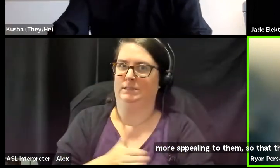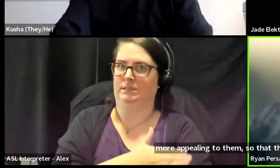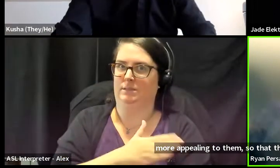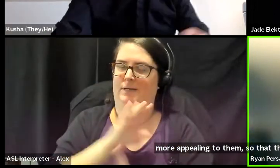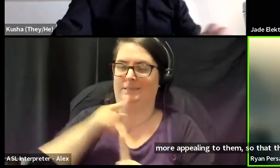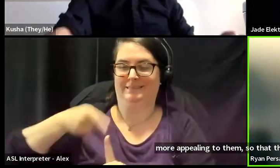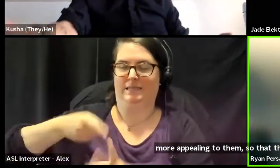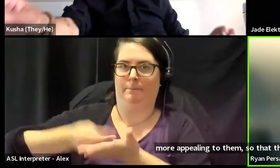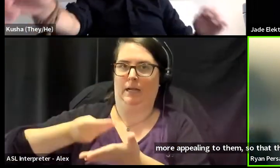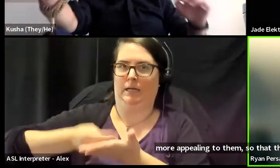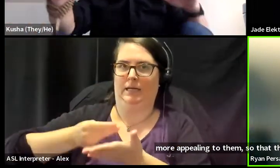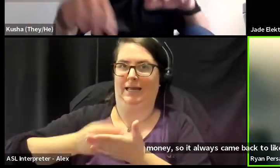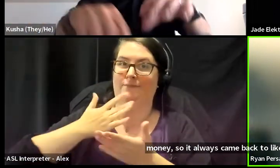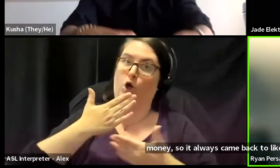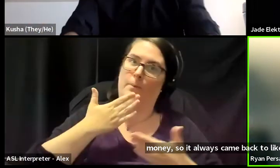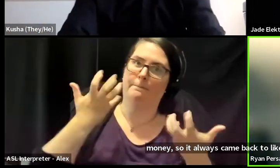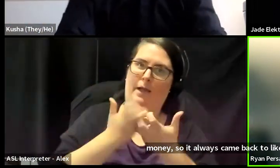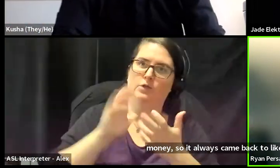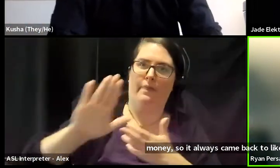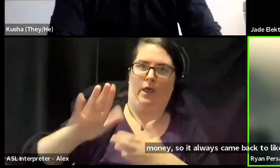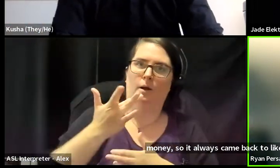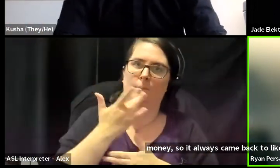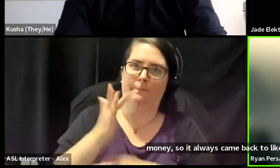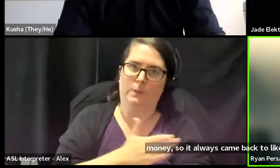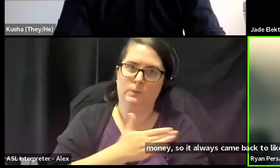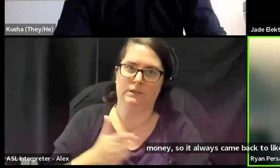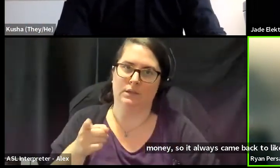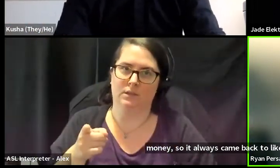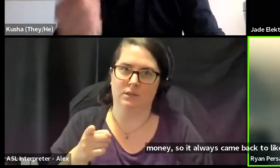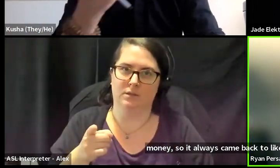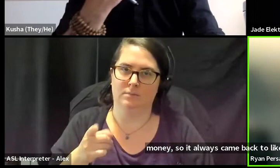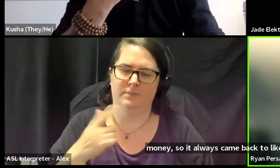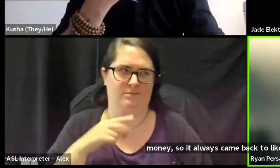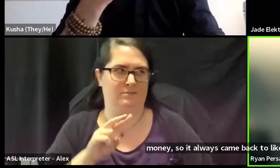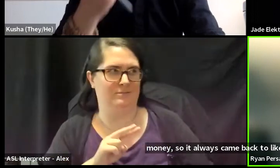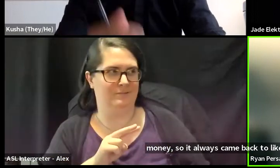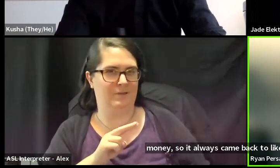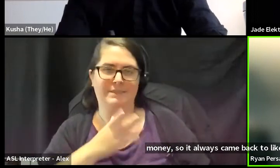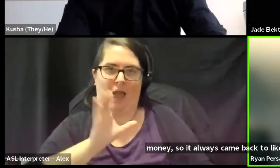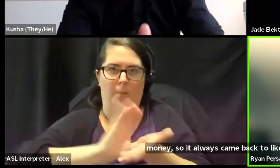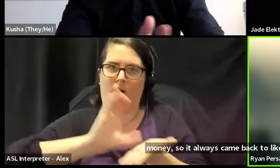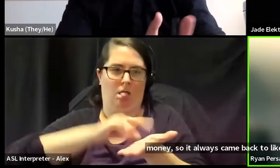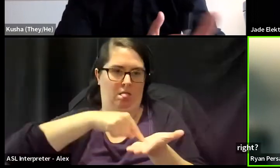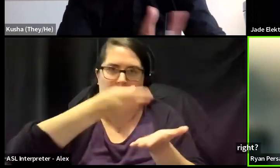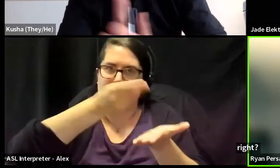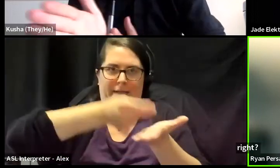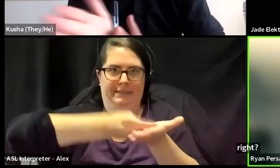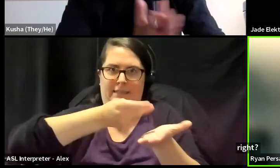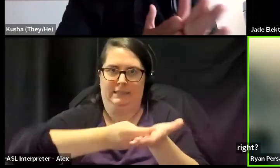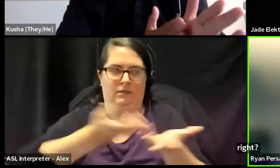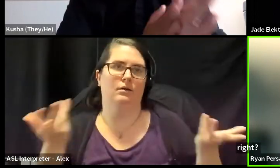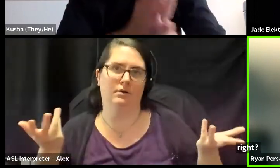and capital, right? And again, I think to bring all these examples to the forefront is again,